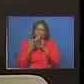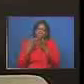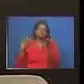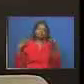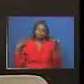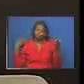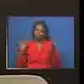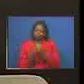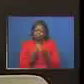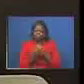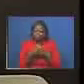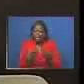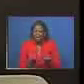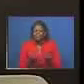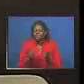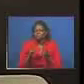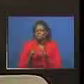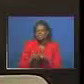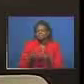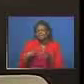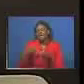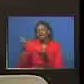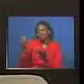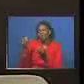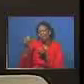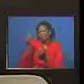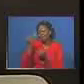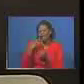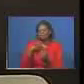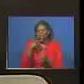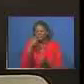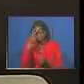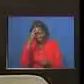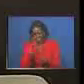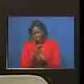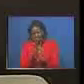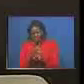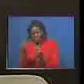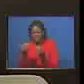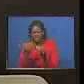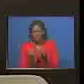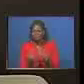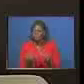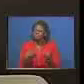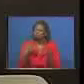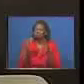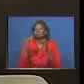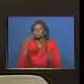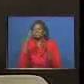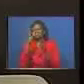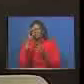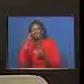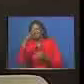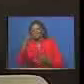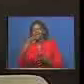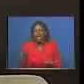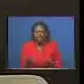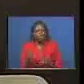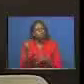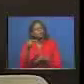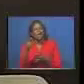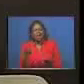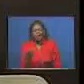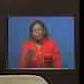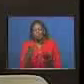the main thing is to just give them hope because their parents come with young children they wonder how they're going to grow up how am I going to take care of them but when they see someone